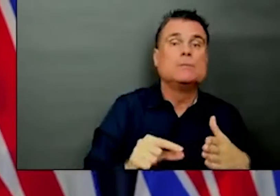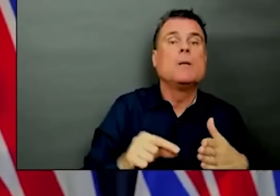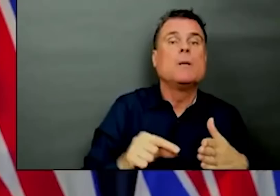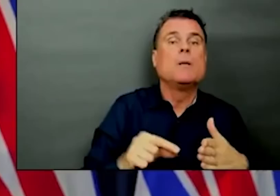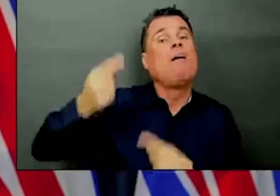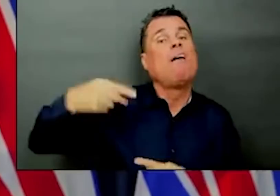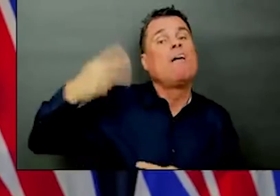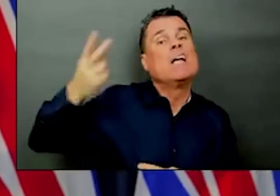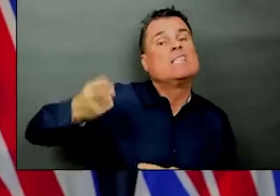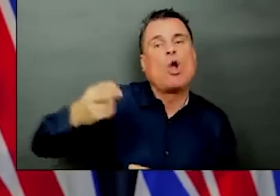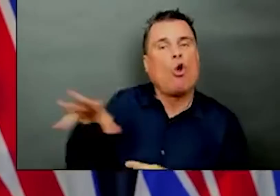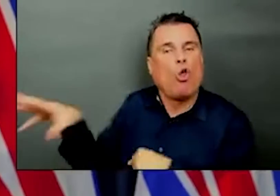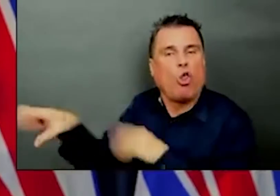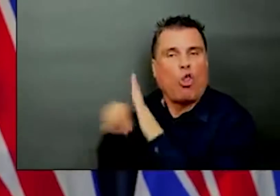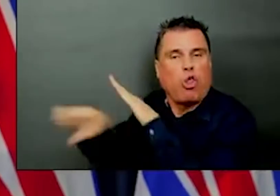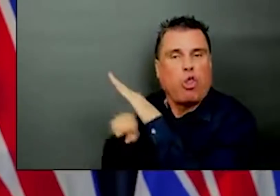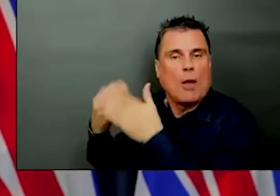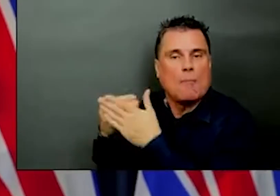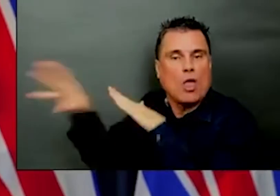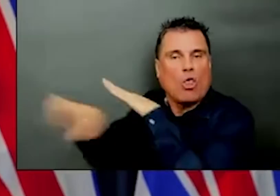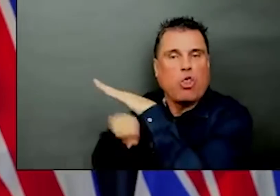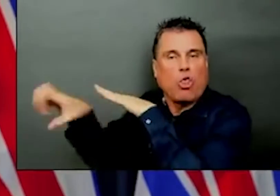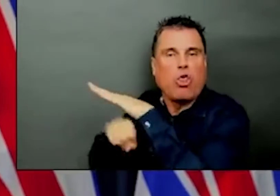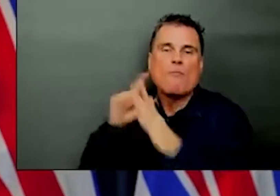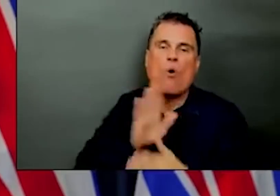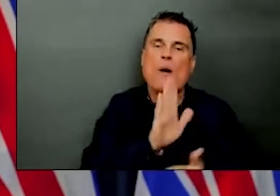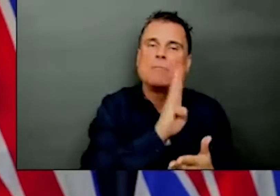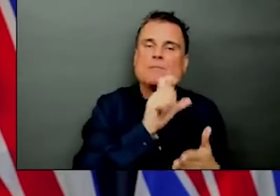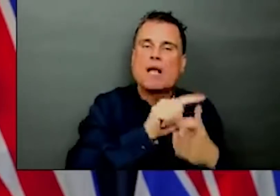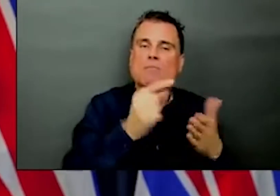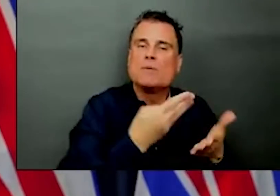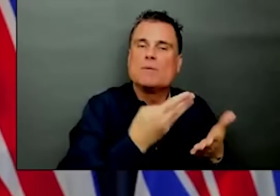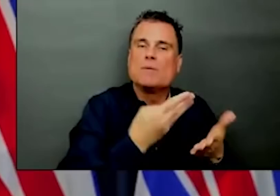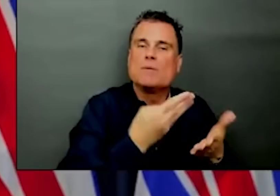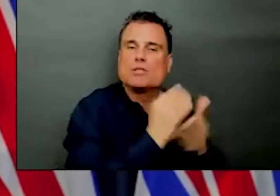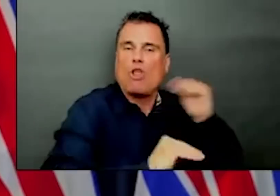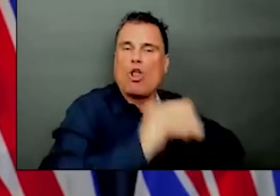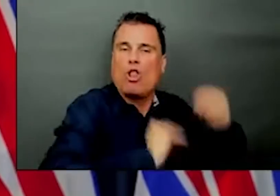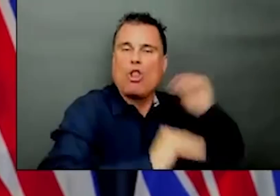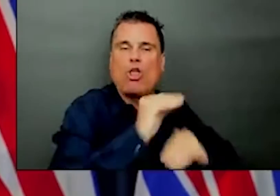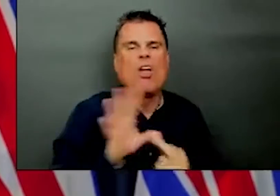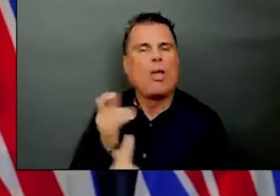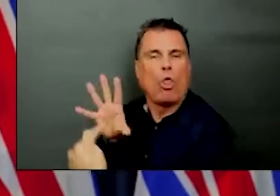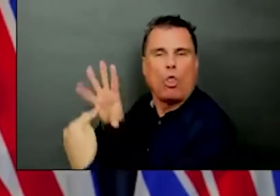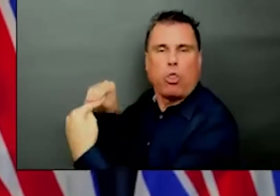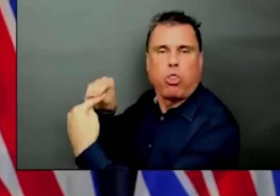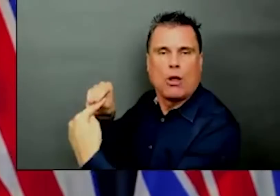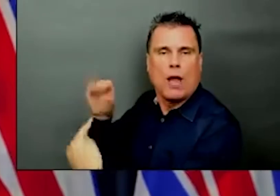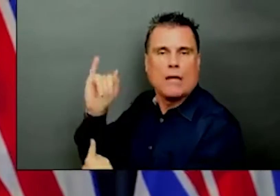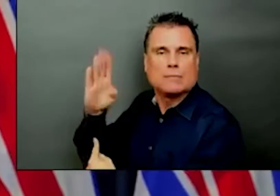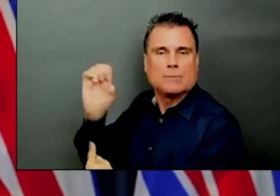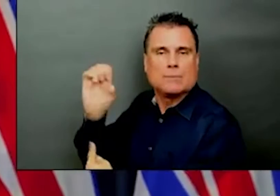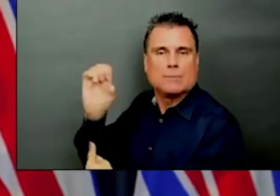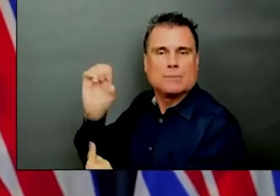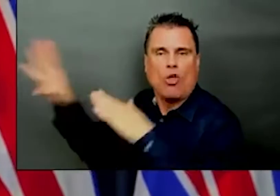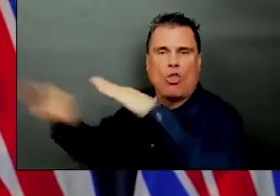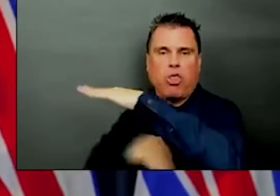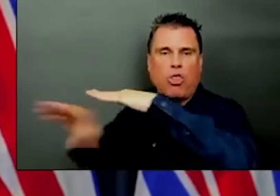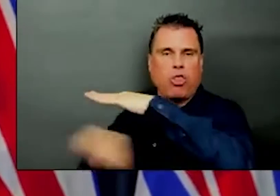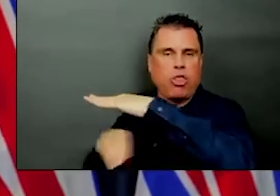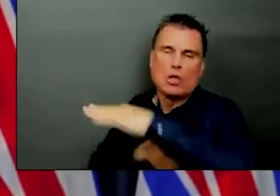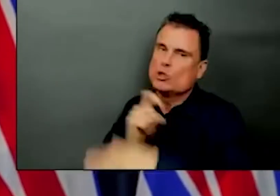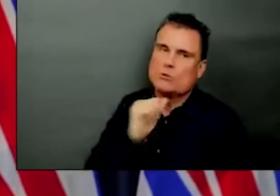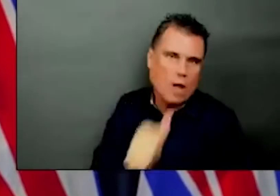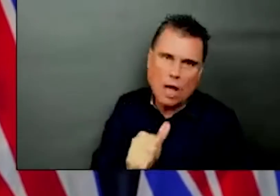return the savings because of COVID and the resulting decreasing claims that